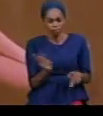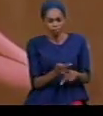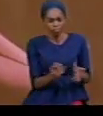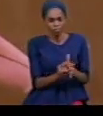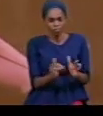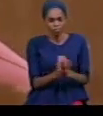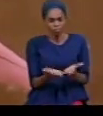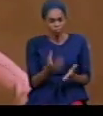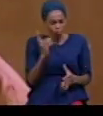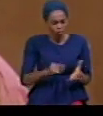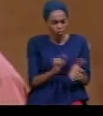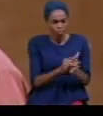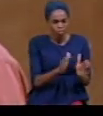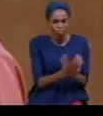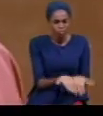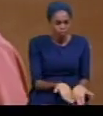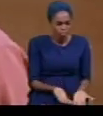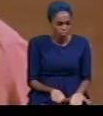that?